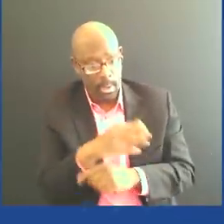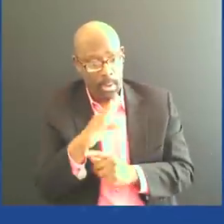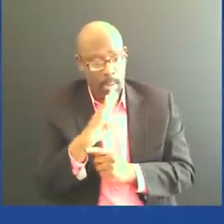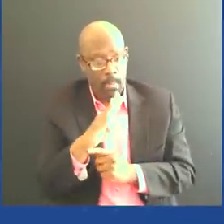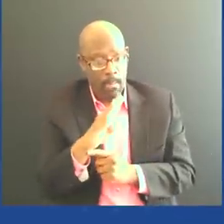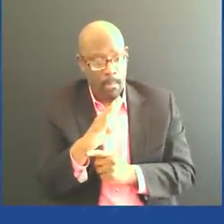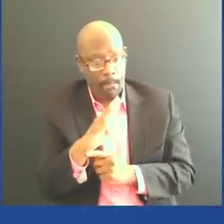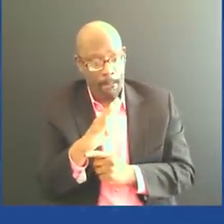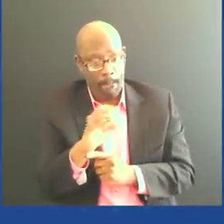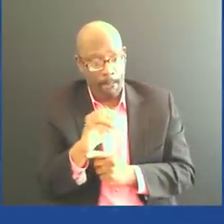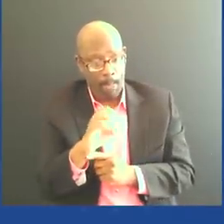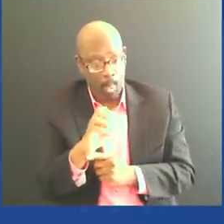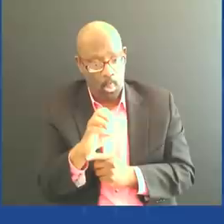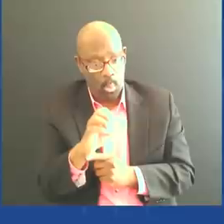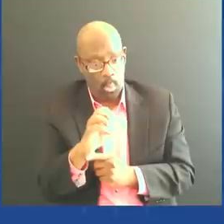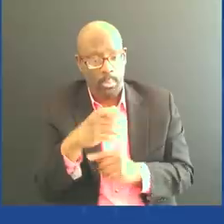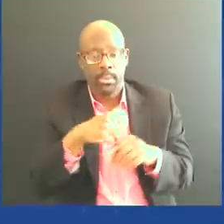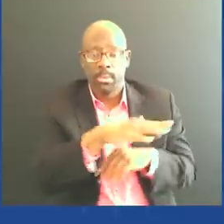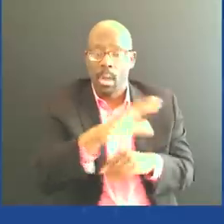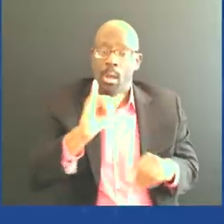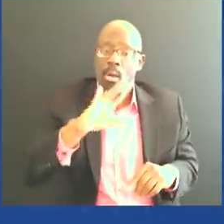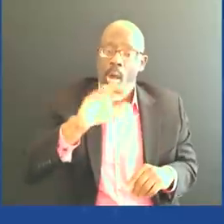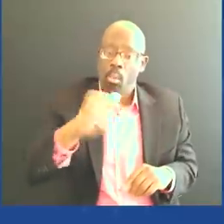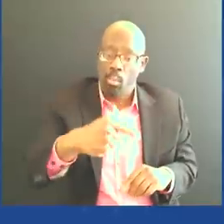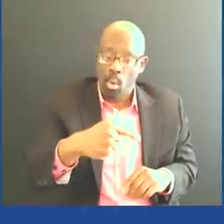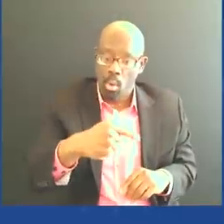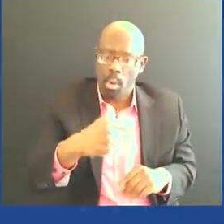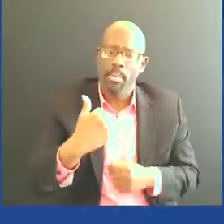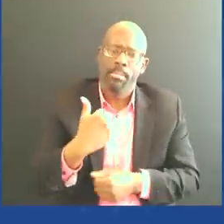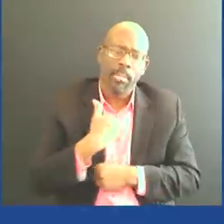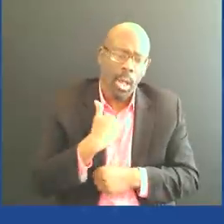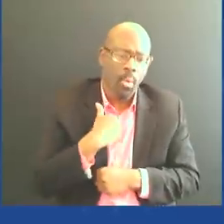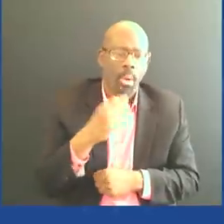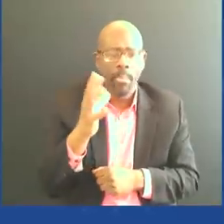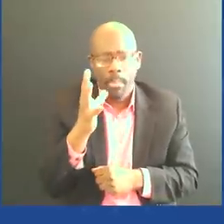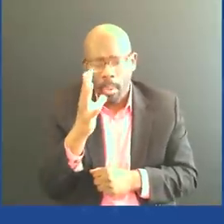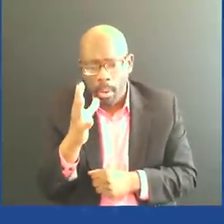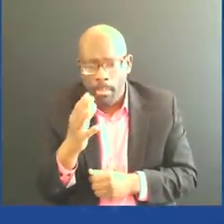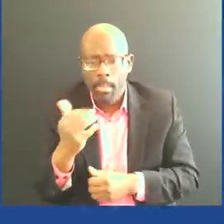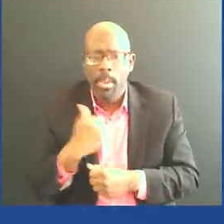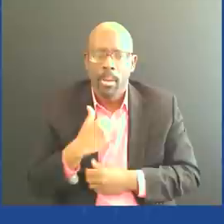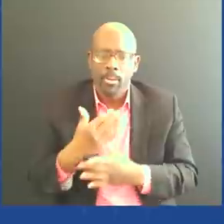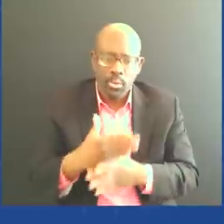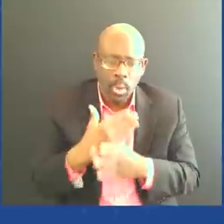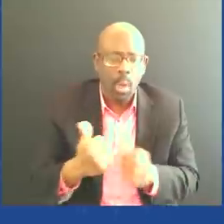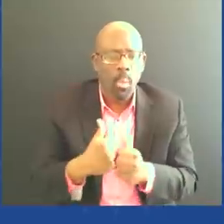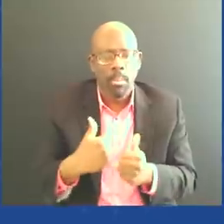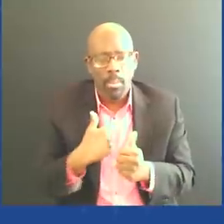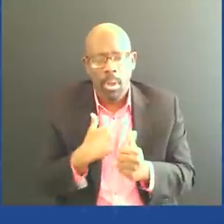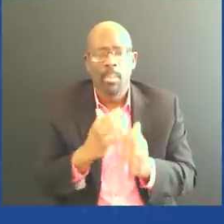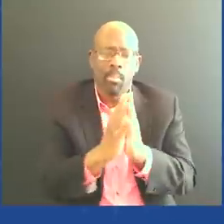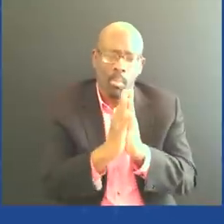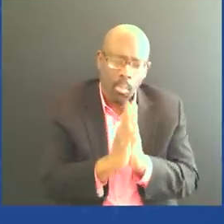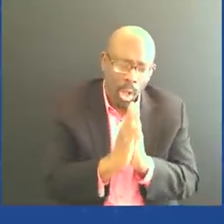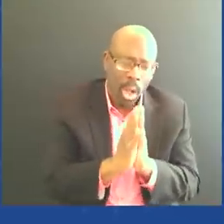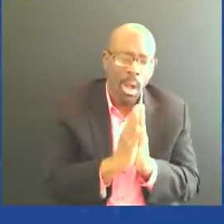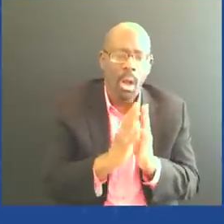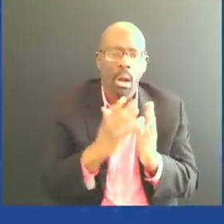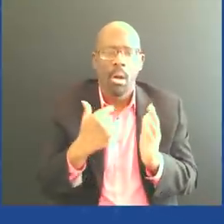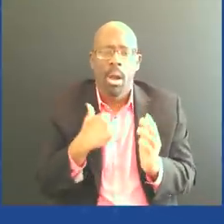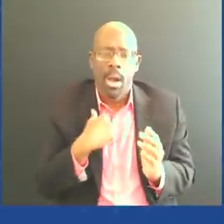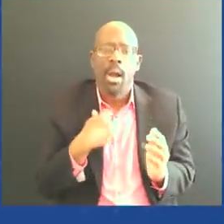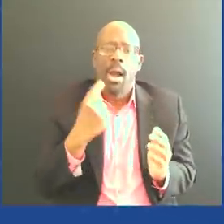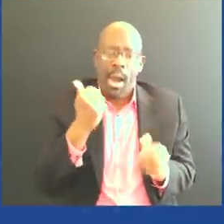me a prayer, one that I said every night while he was deployed. And it goes like this: may